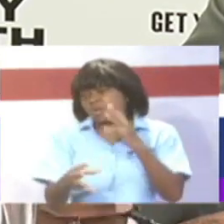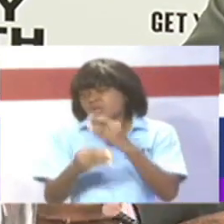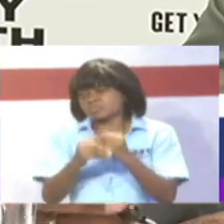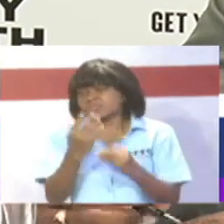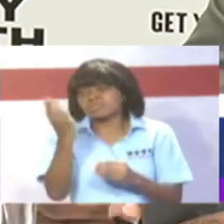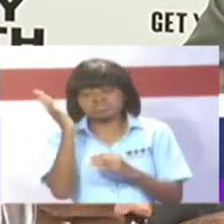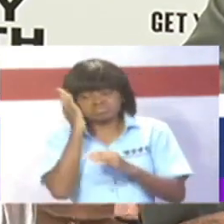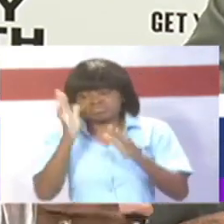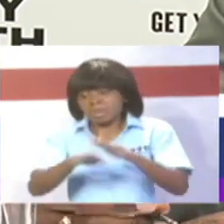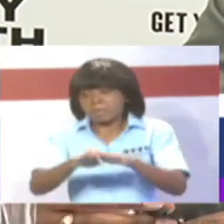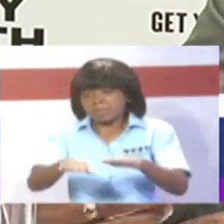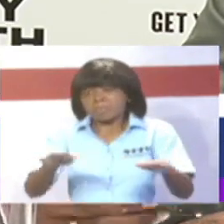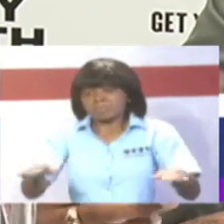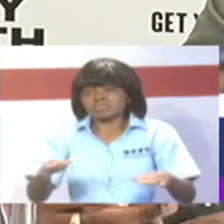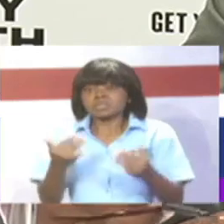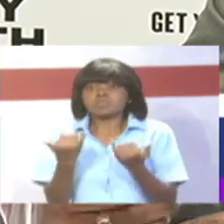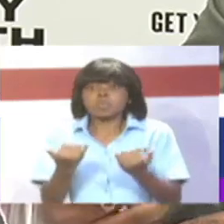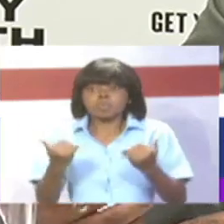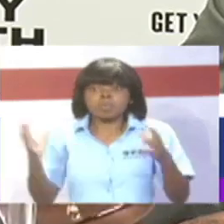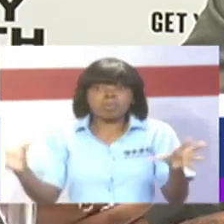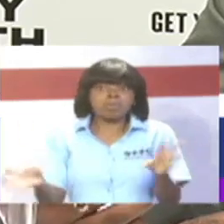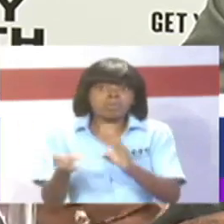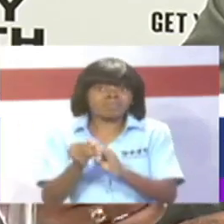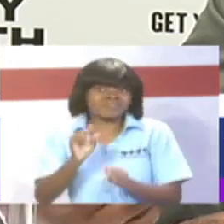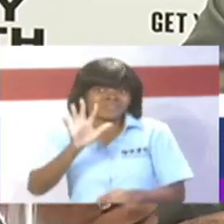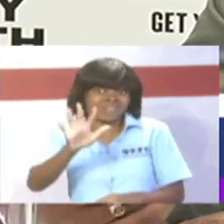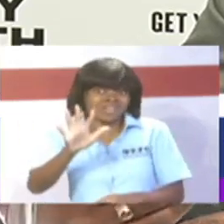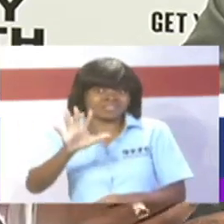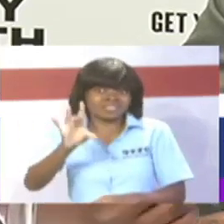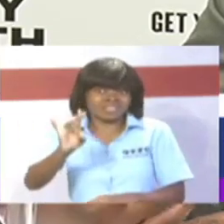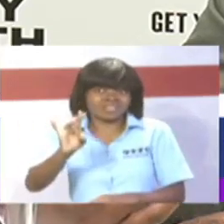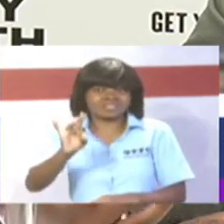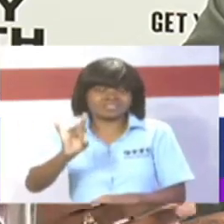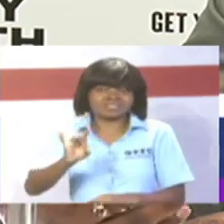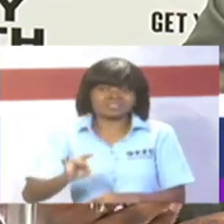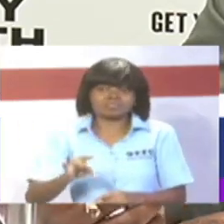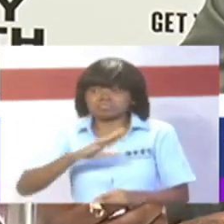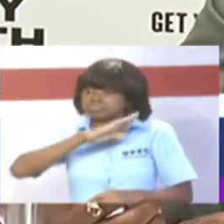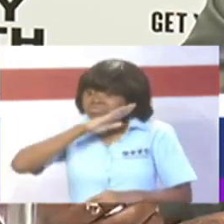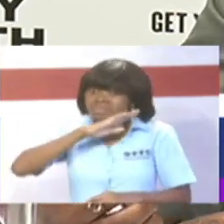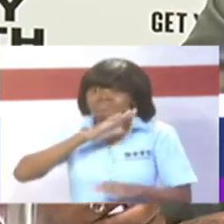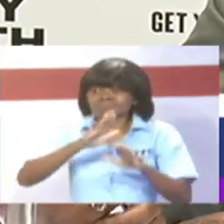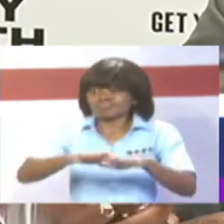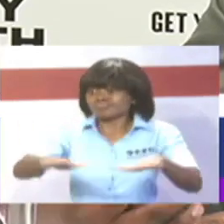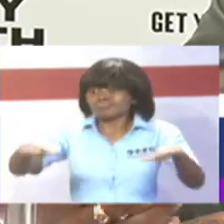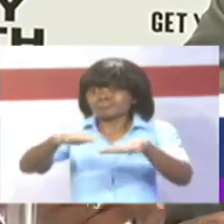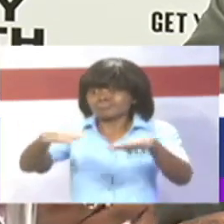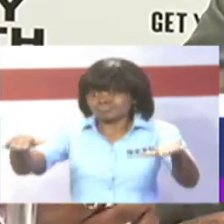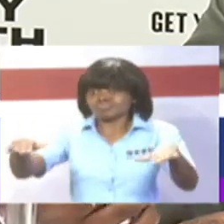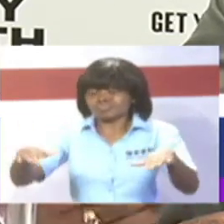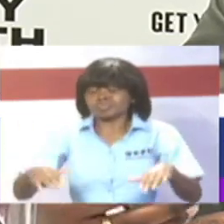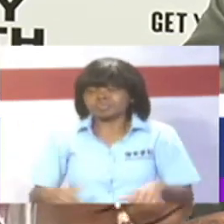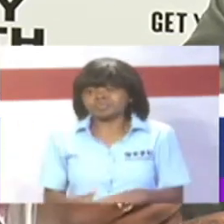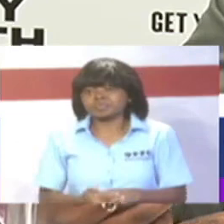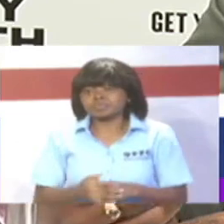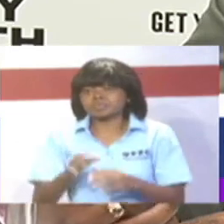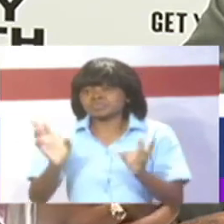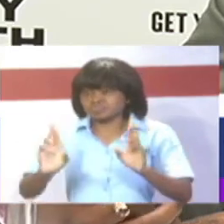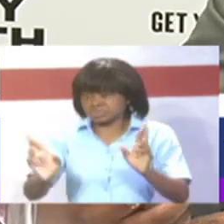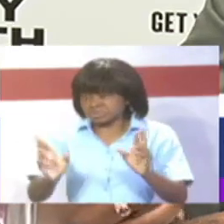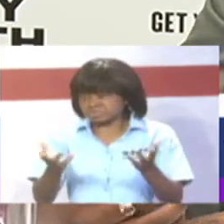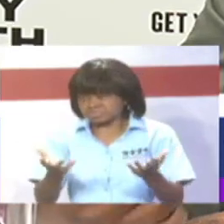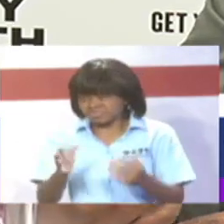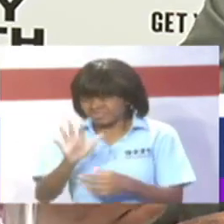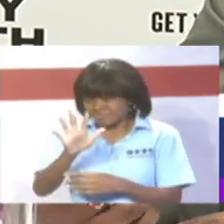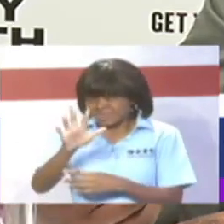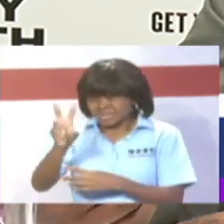now have 58 beds available, of which 52 are filled. So we have 58 beds available, but 52